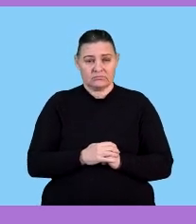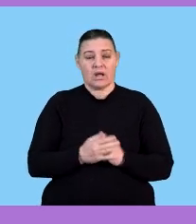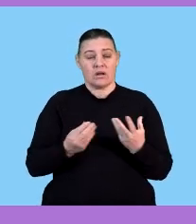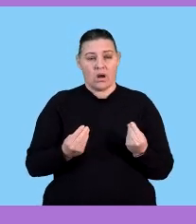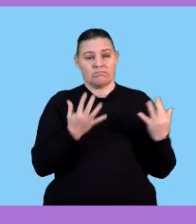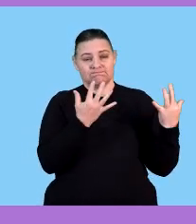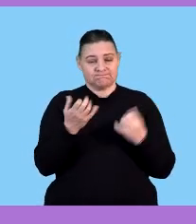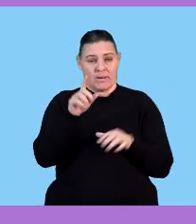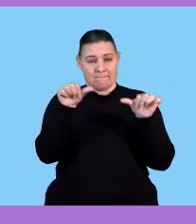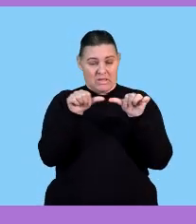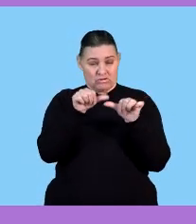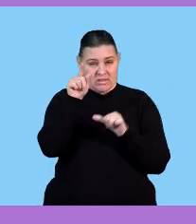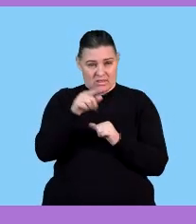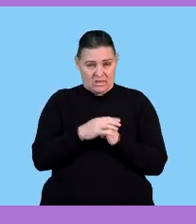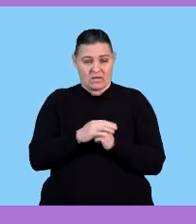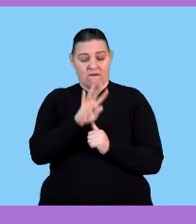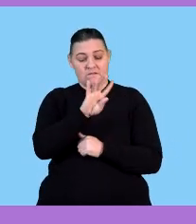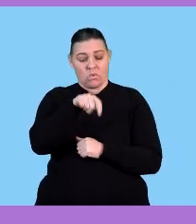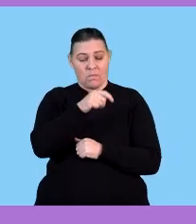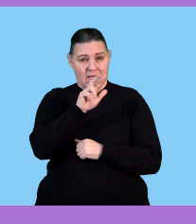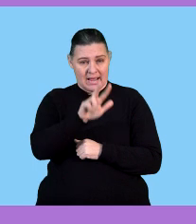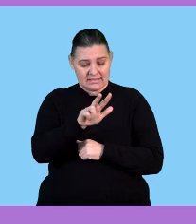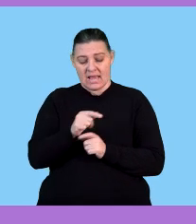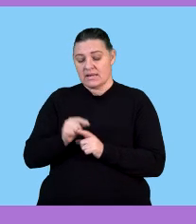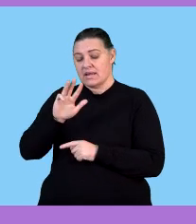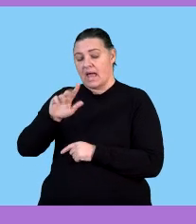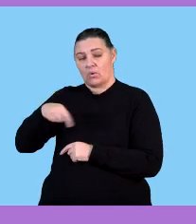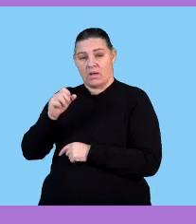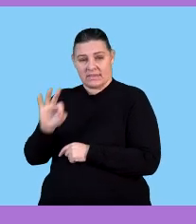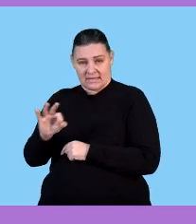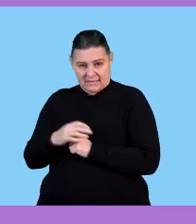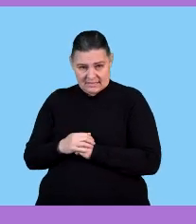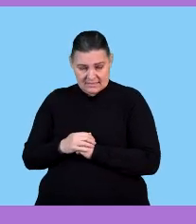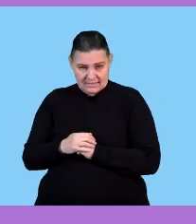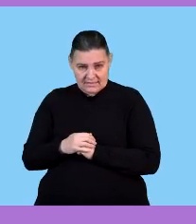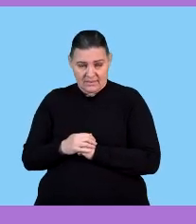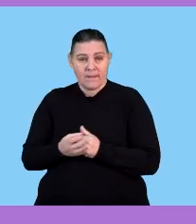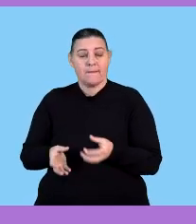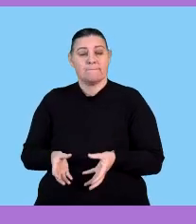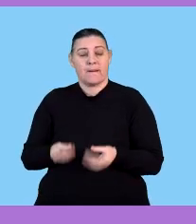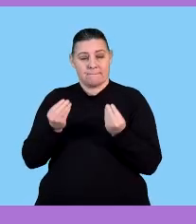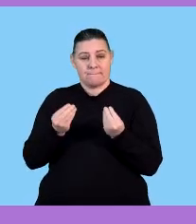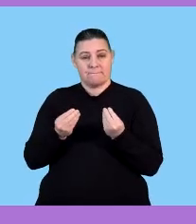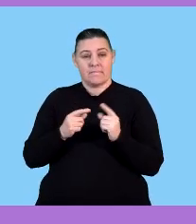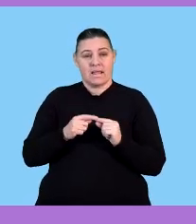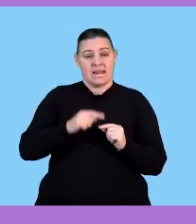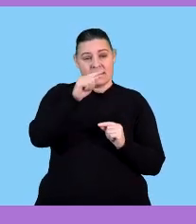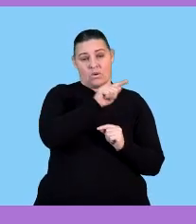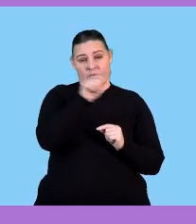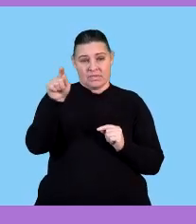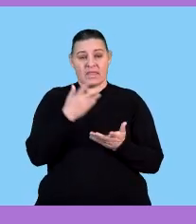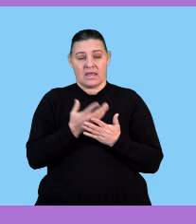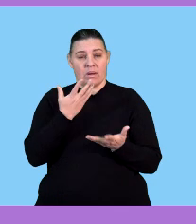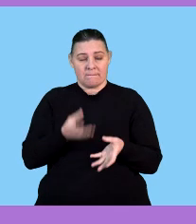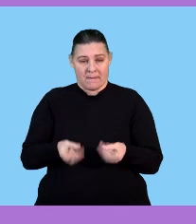do is, I've got to work with these measurements, the 4,8 and the 9,3. I've got to get the length and the width,